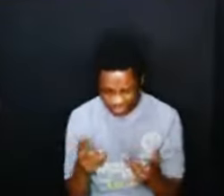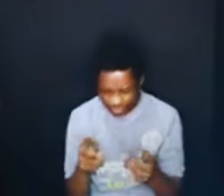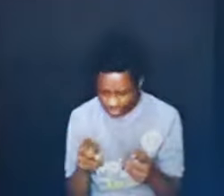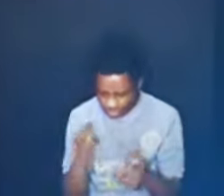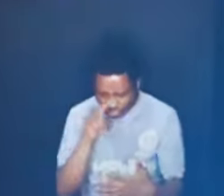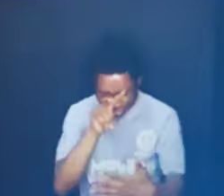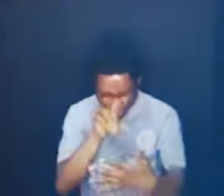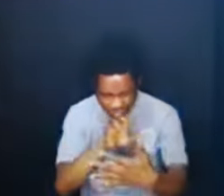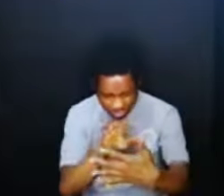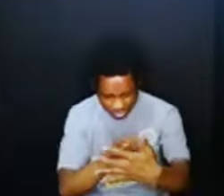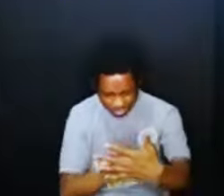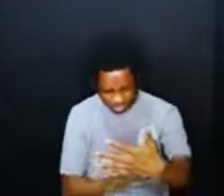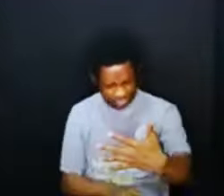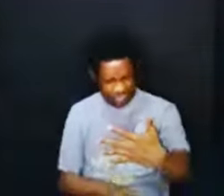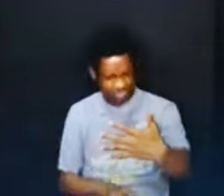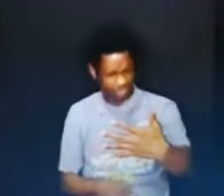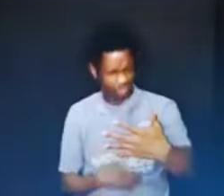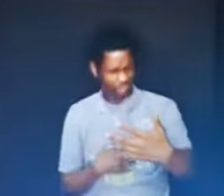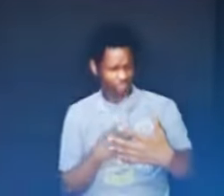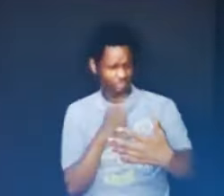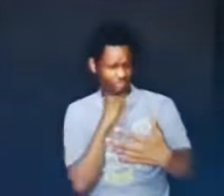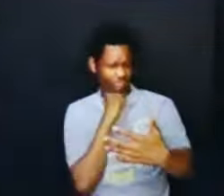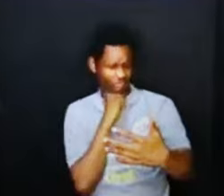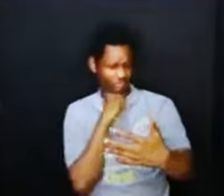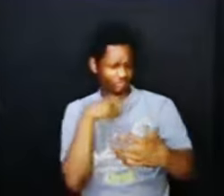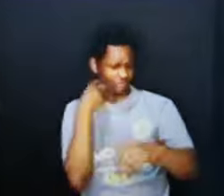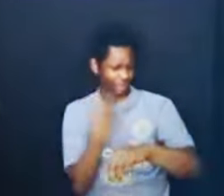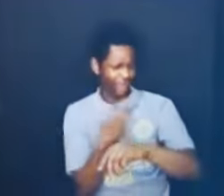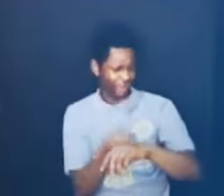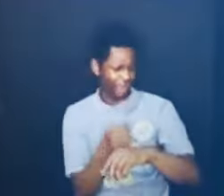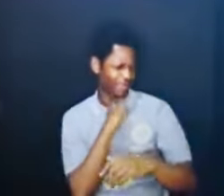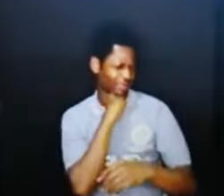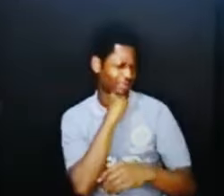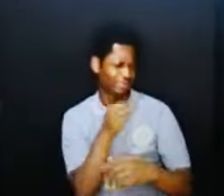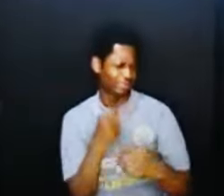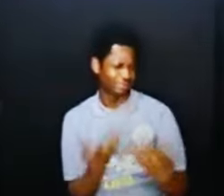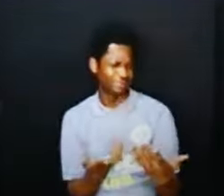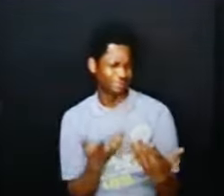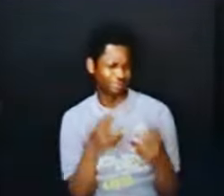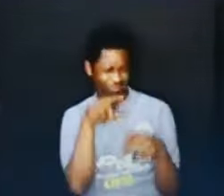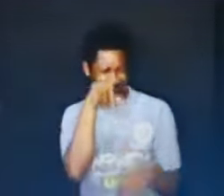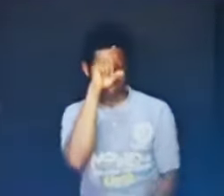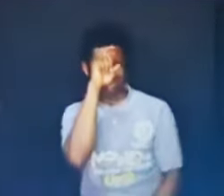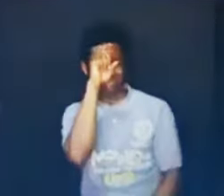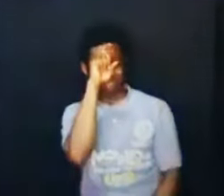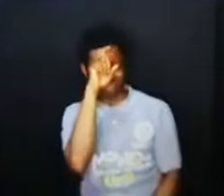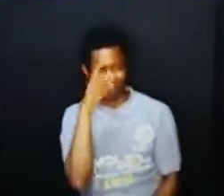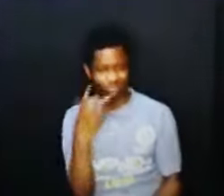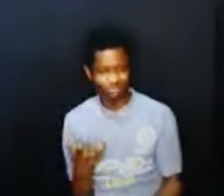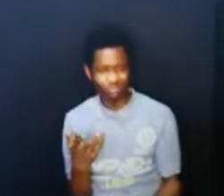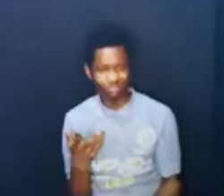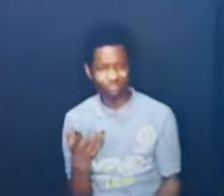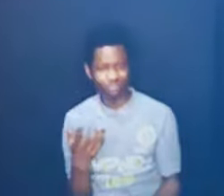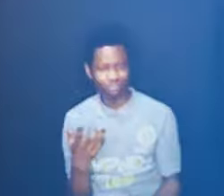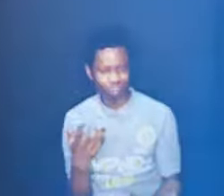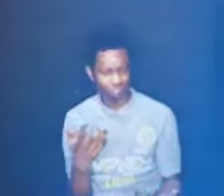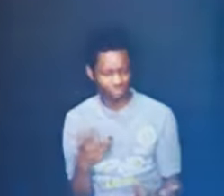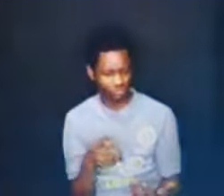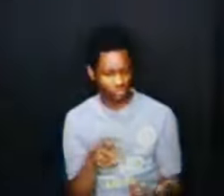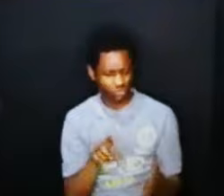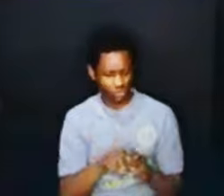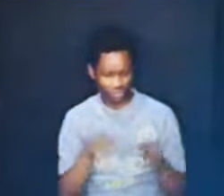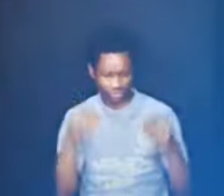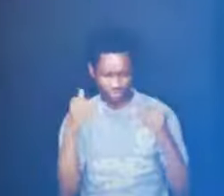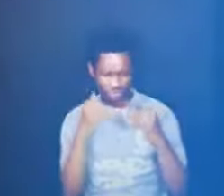tough. Previously, Christo bra onim krofua krokronisha ewo be pon so na osi wey di mu odi papa. Now the standards are